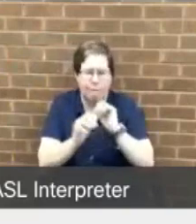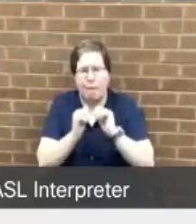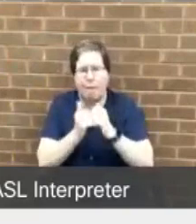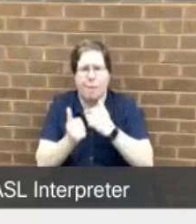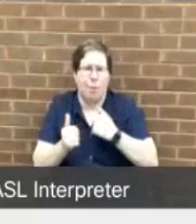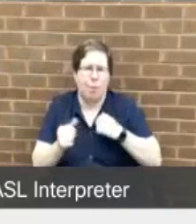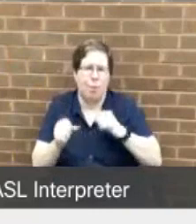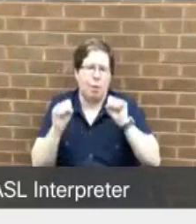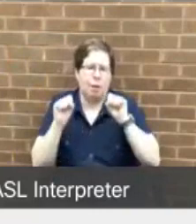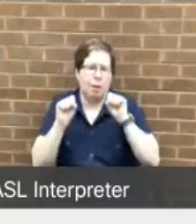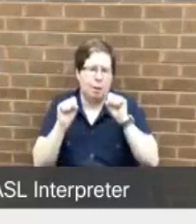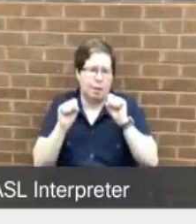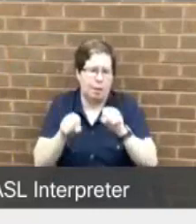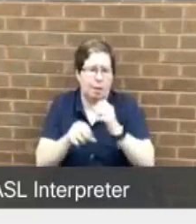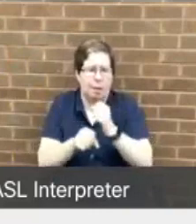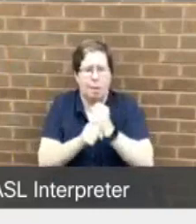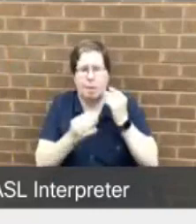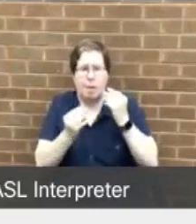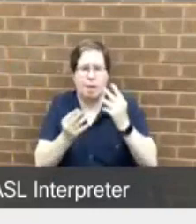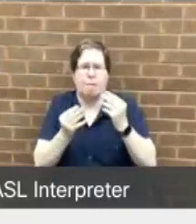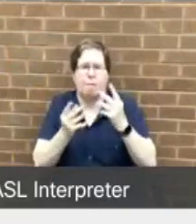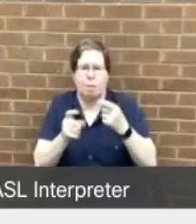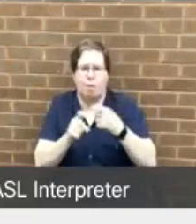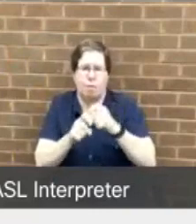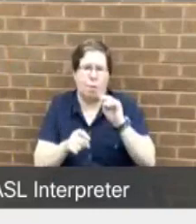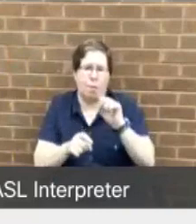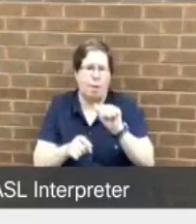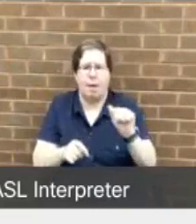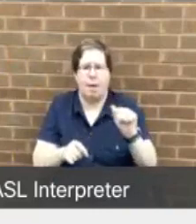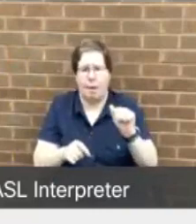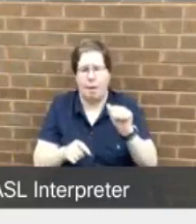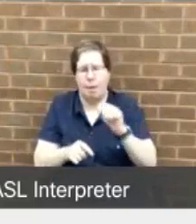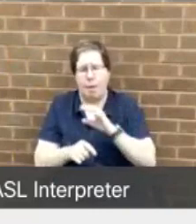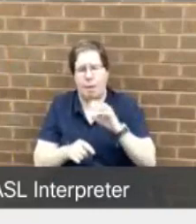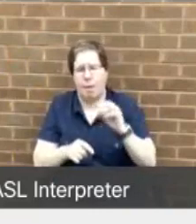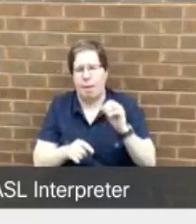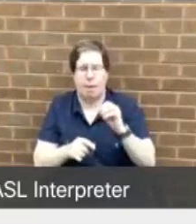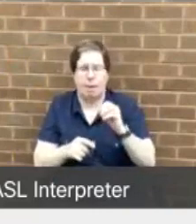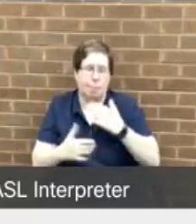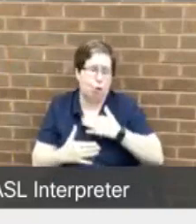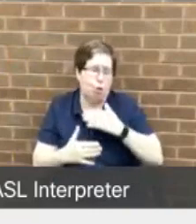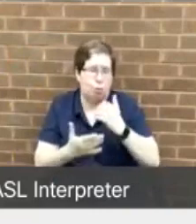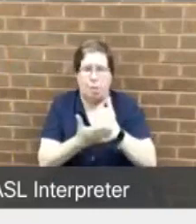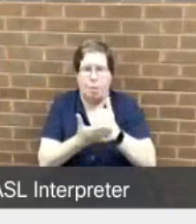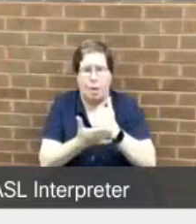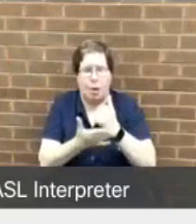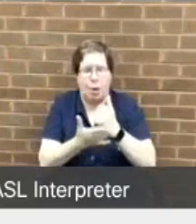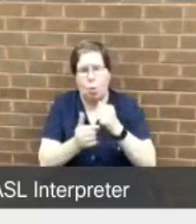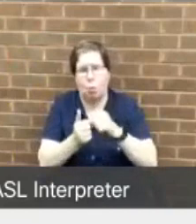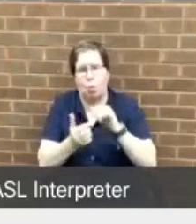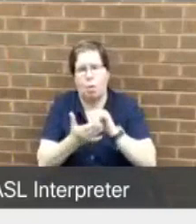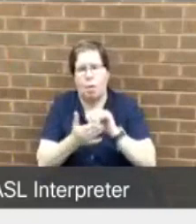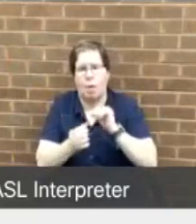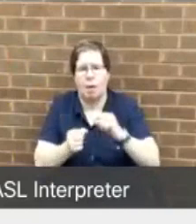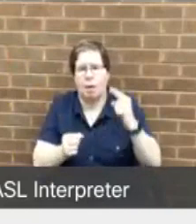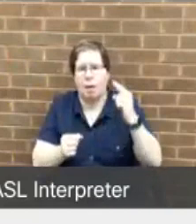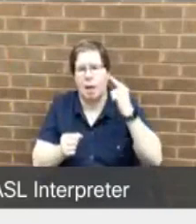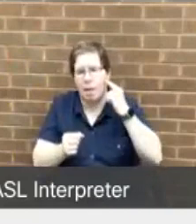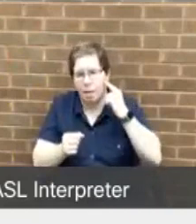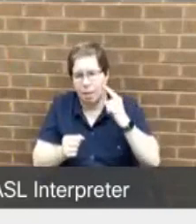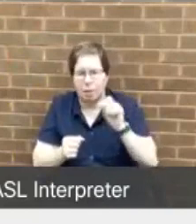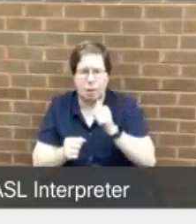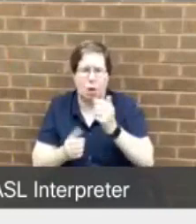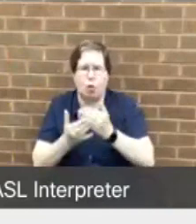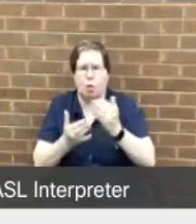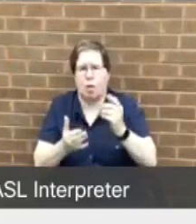to get them that information from MAA, and appreciate the help with being able to do that. I think the only thing to point out,